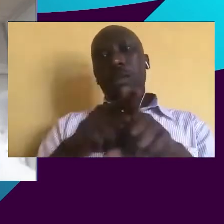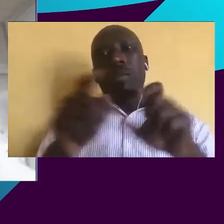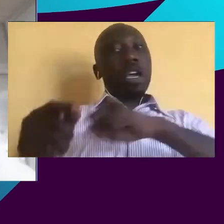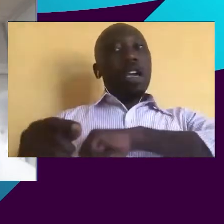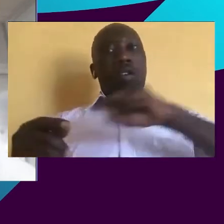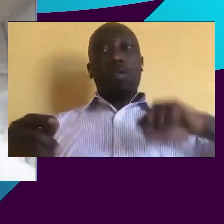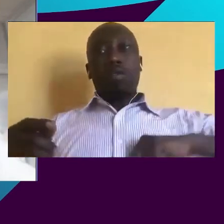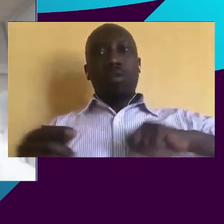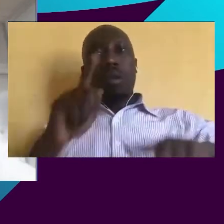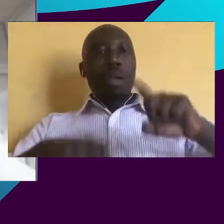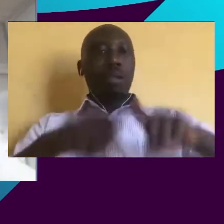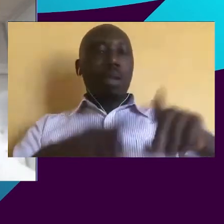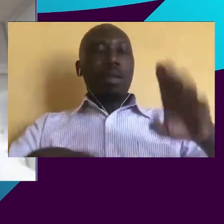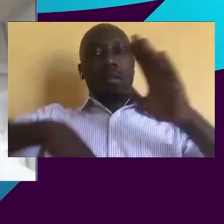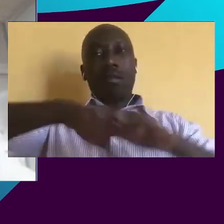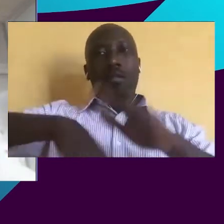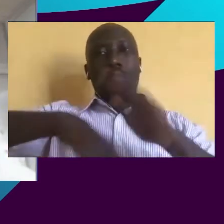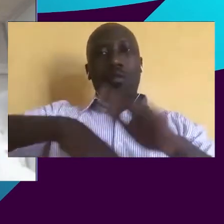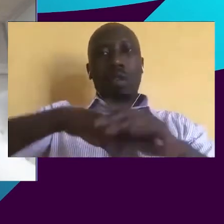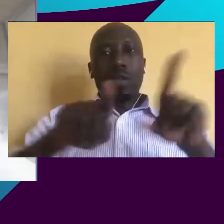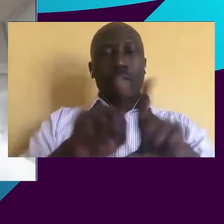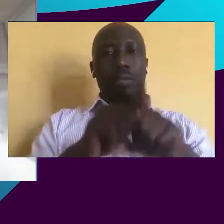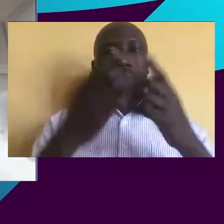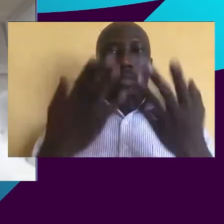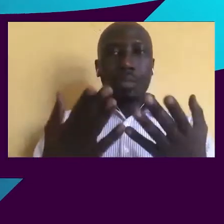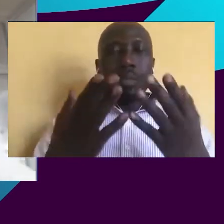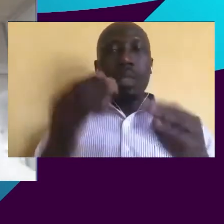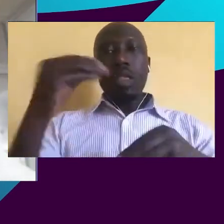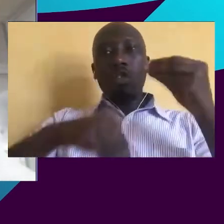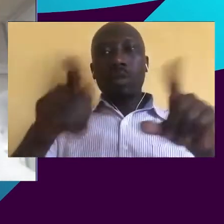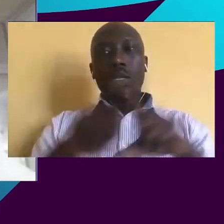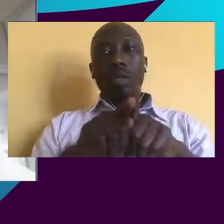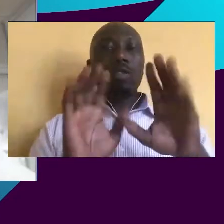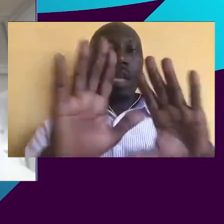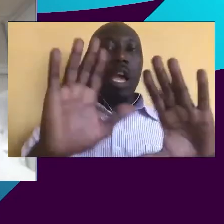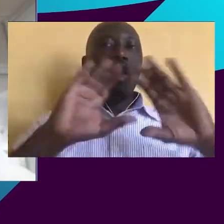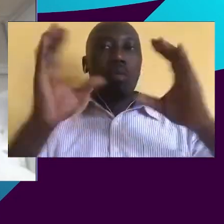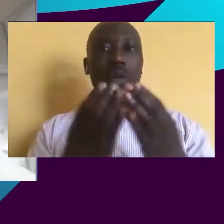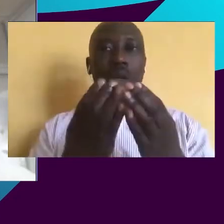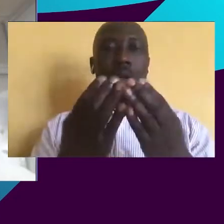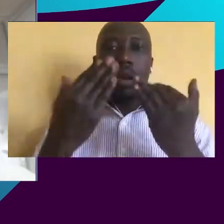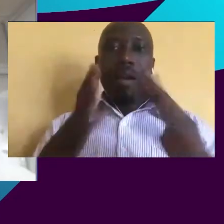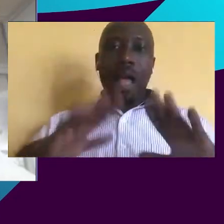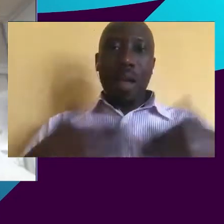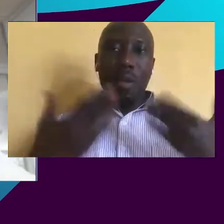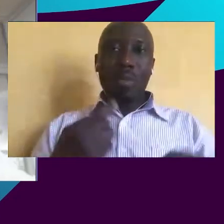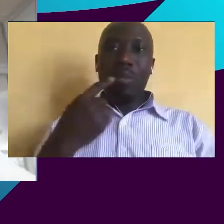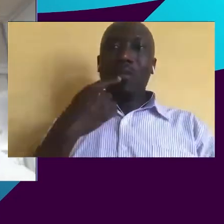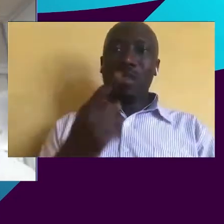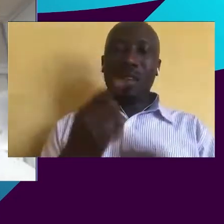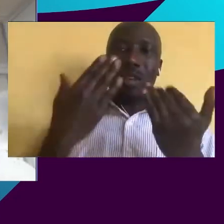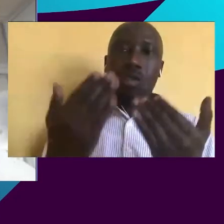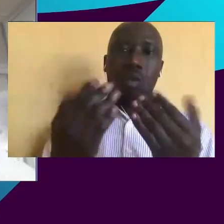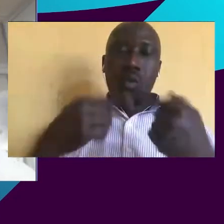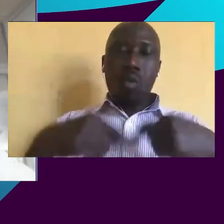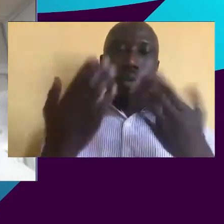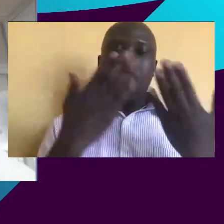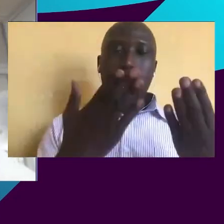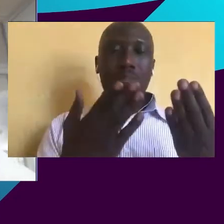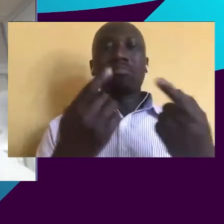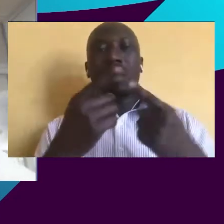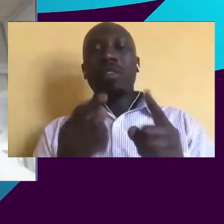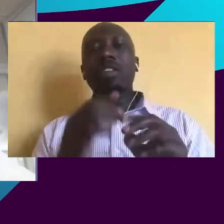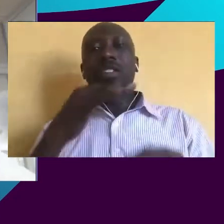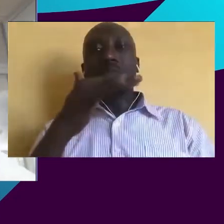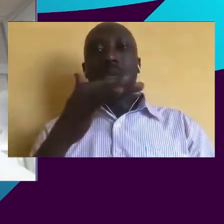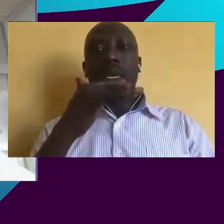football eventually do contribute to their communities. I'm glad to say that we are going to have several speakers.